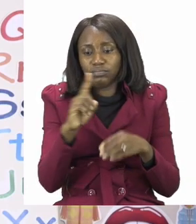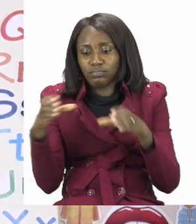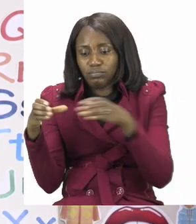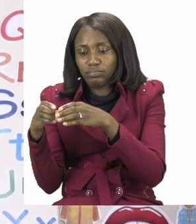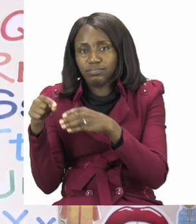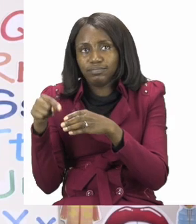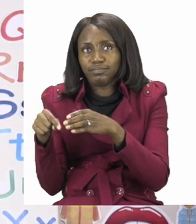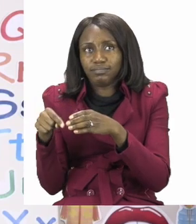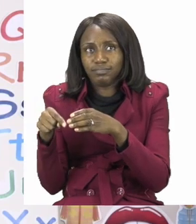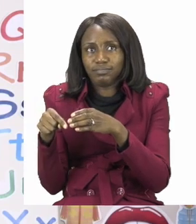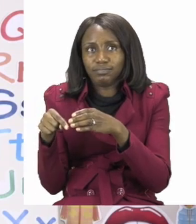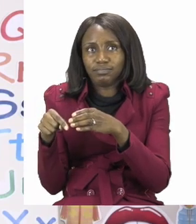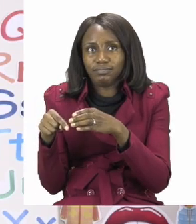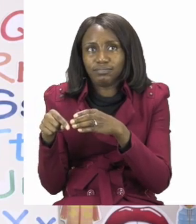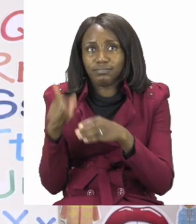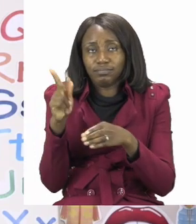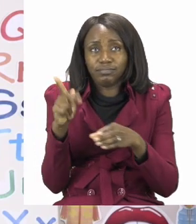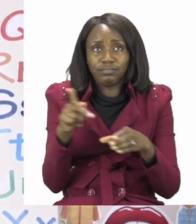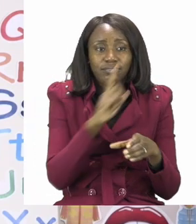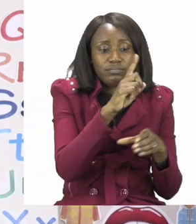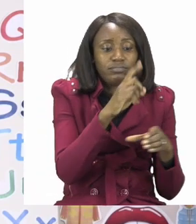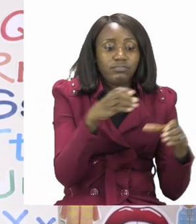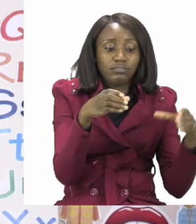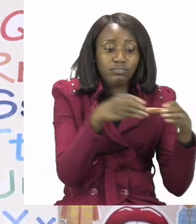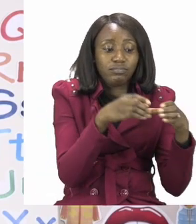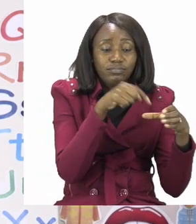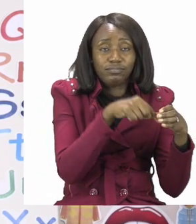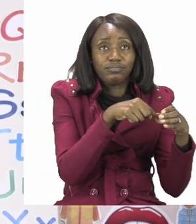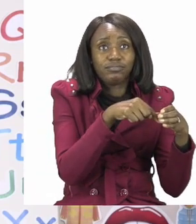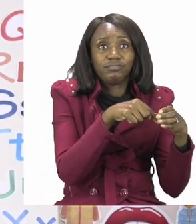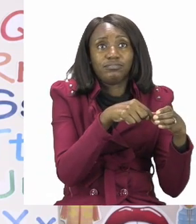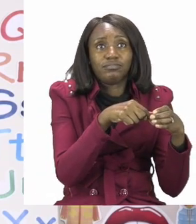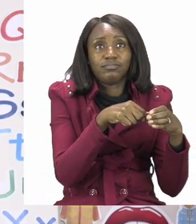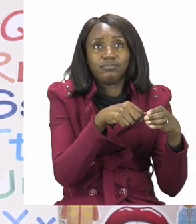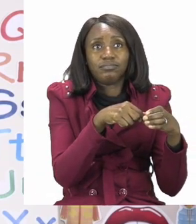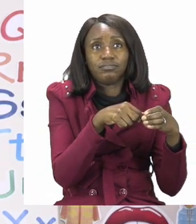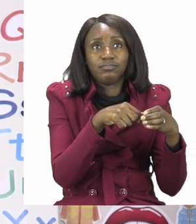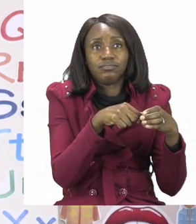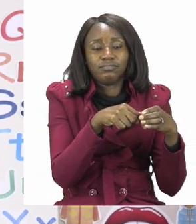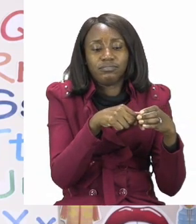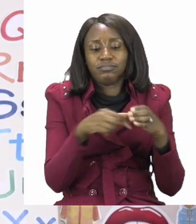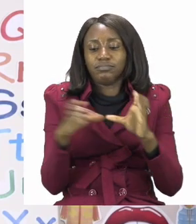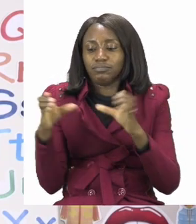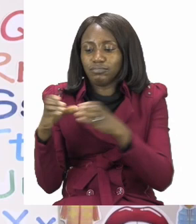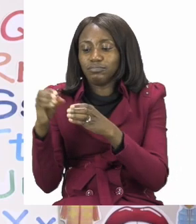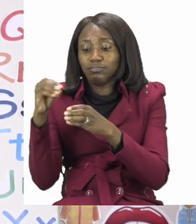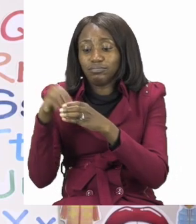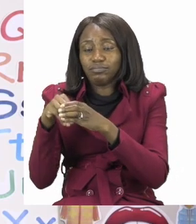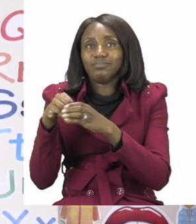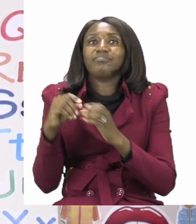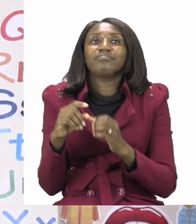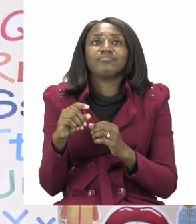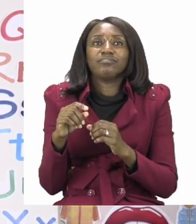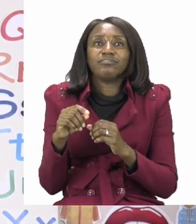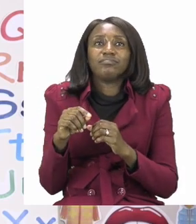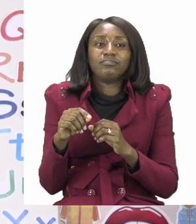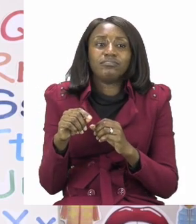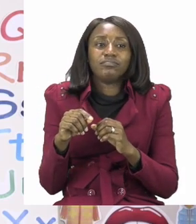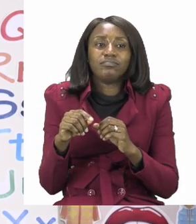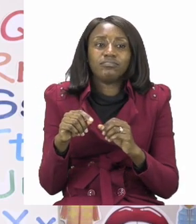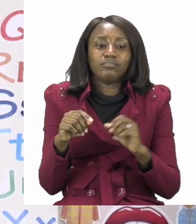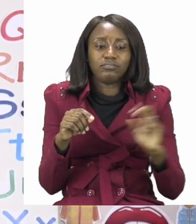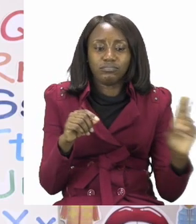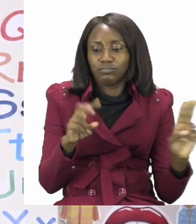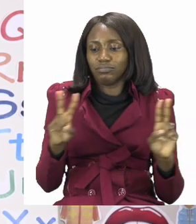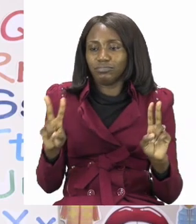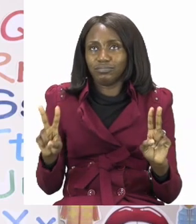for circle B, 1 leaf for circle A, and 1 leaf for